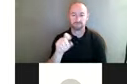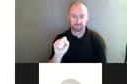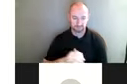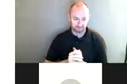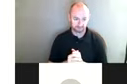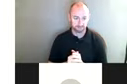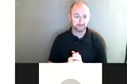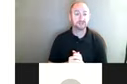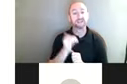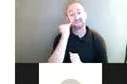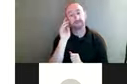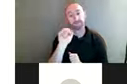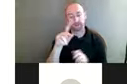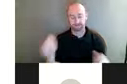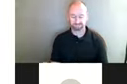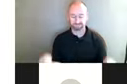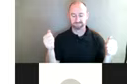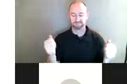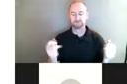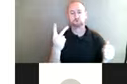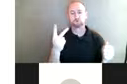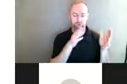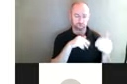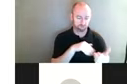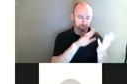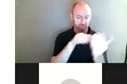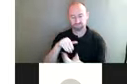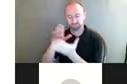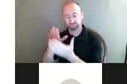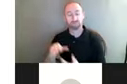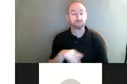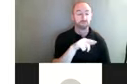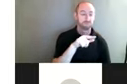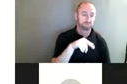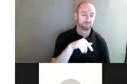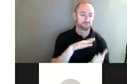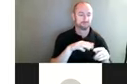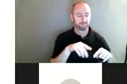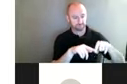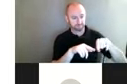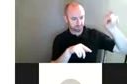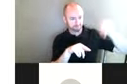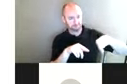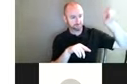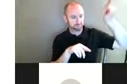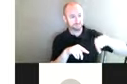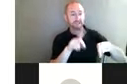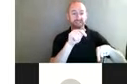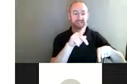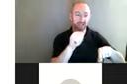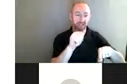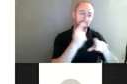making or reading a map, we can look at the map in two ways. The first is, you know, what I have is the vertical axis here. You know, is the data